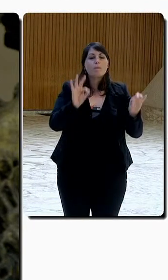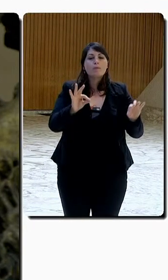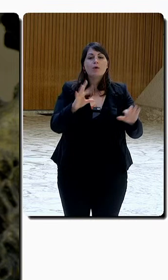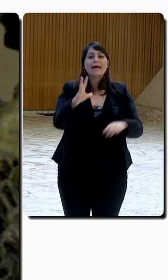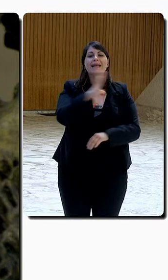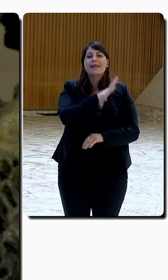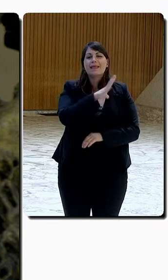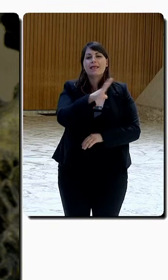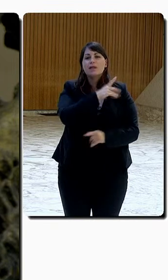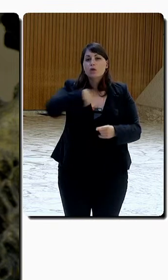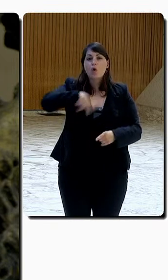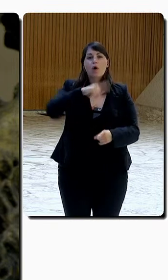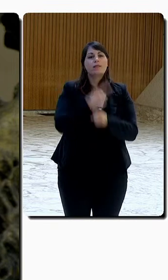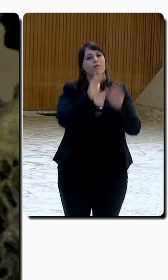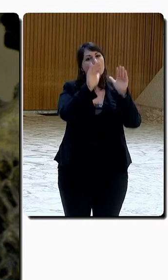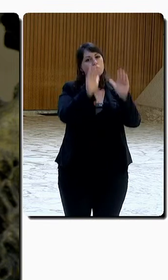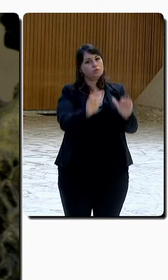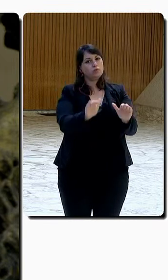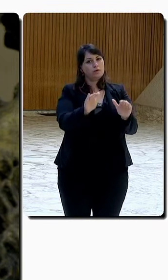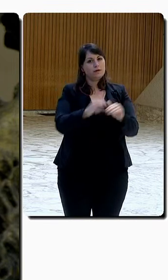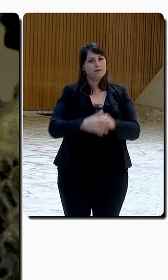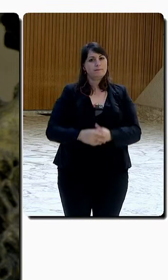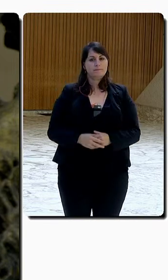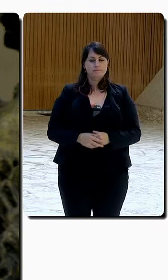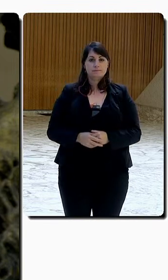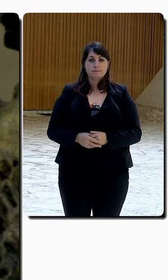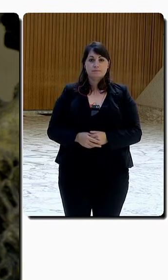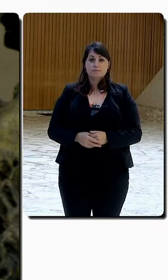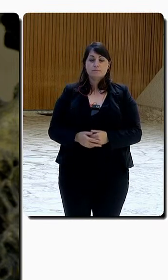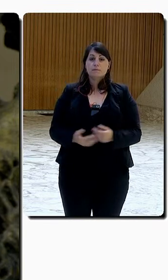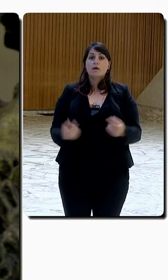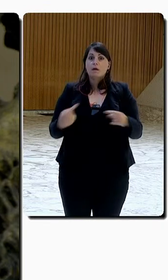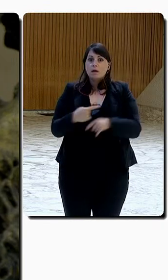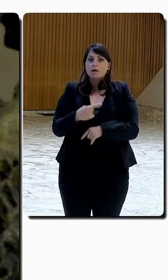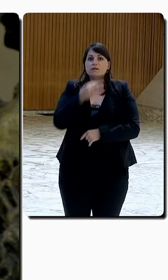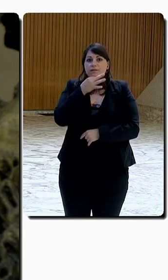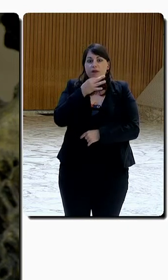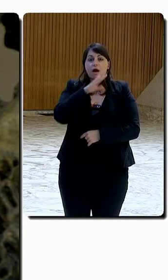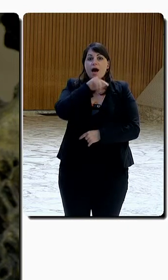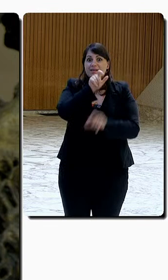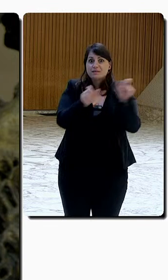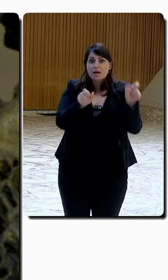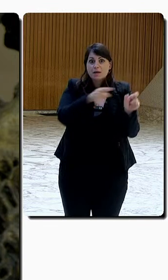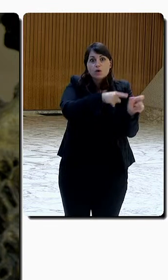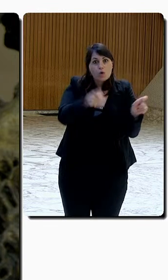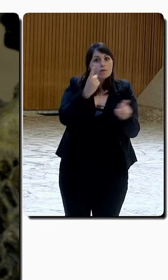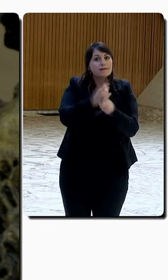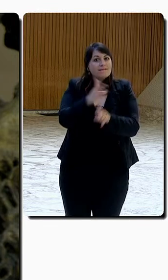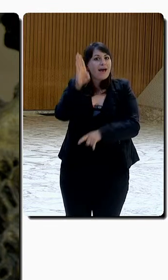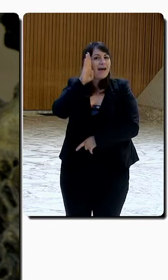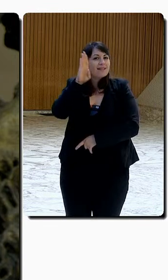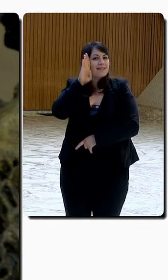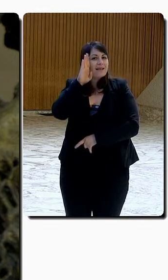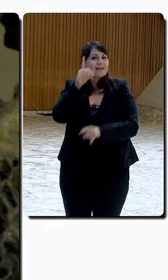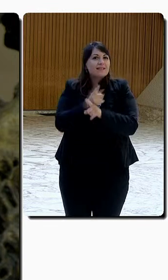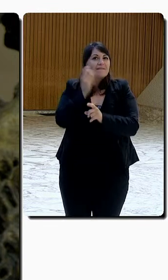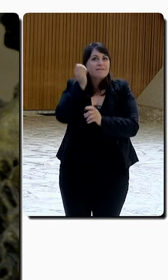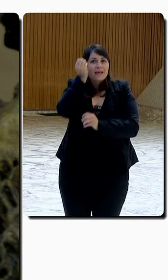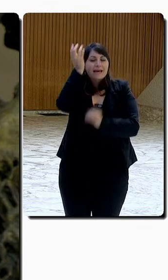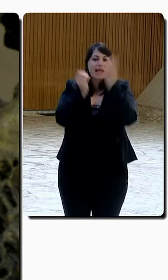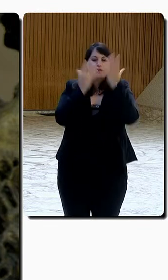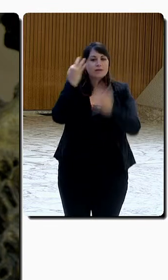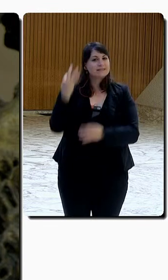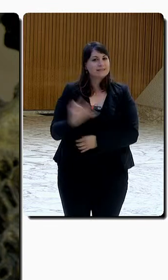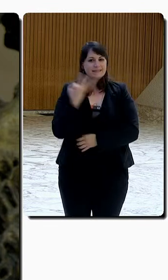On the part of the elderly themselves, this requires a creative attention, a new intention, a generous